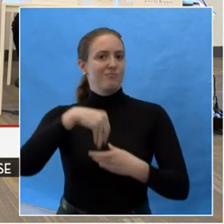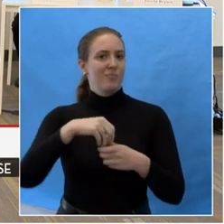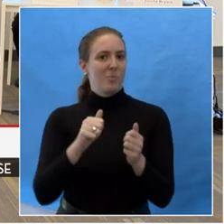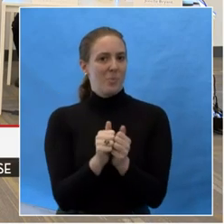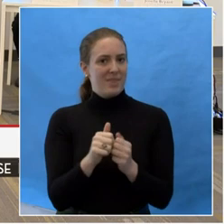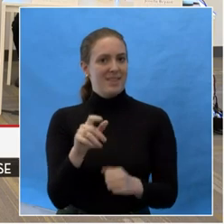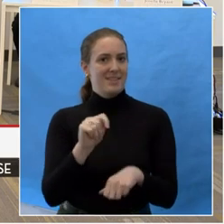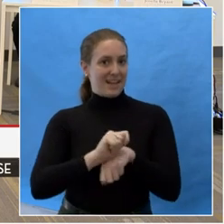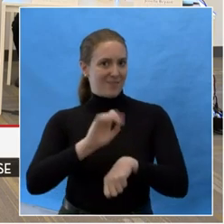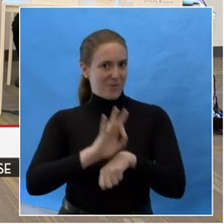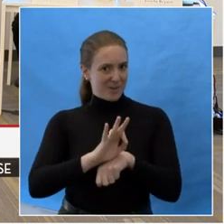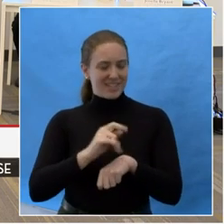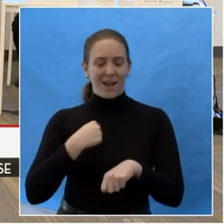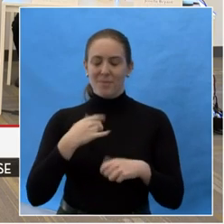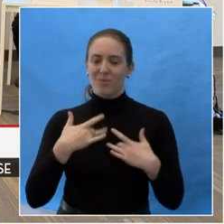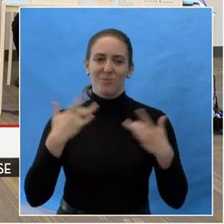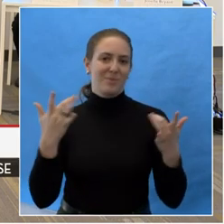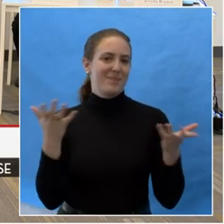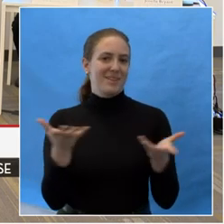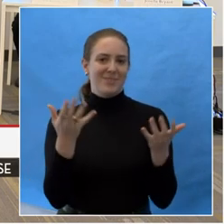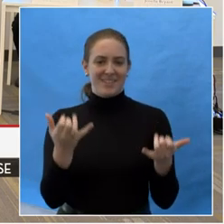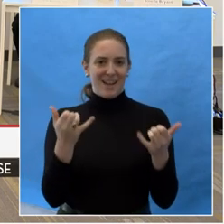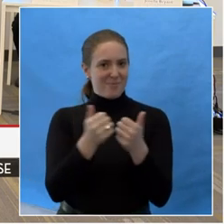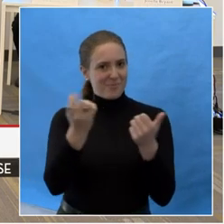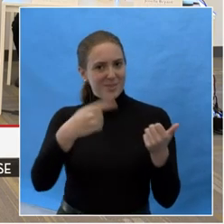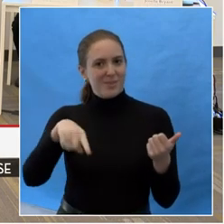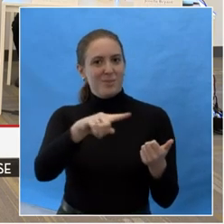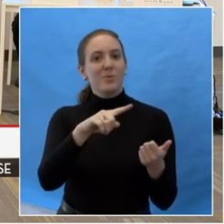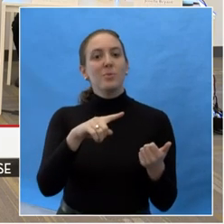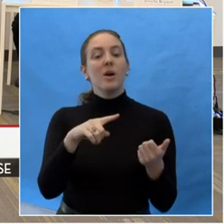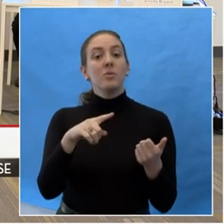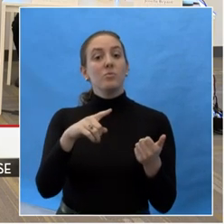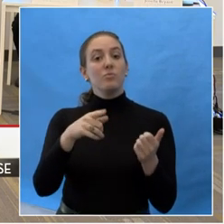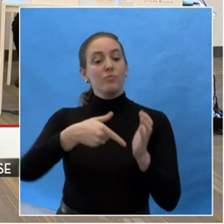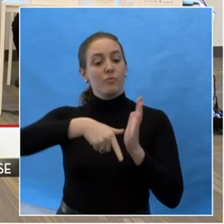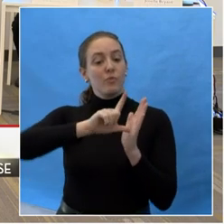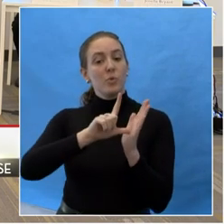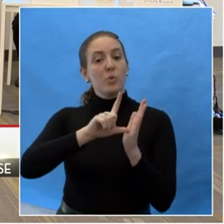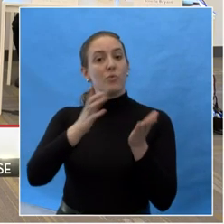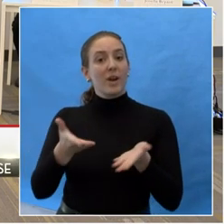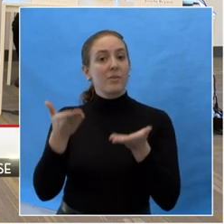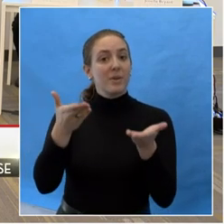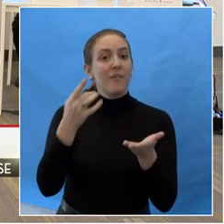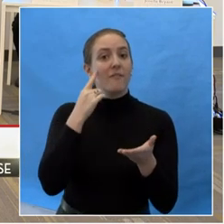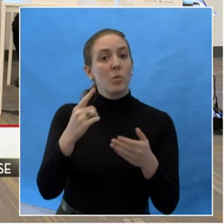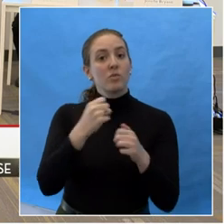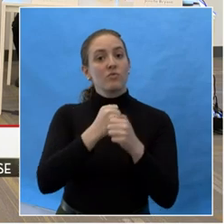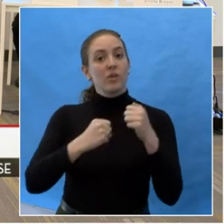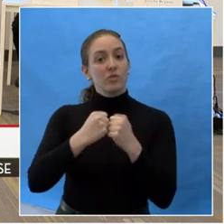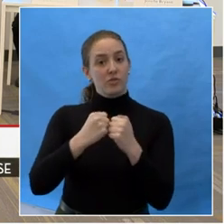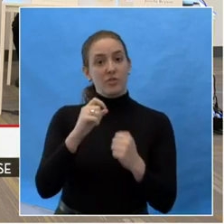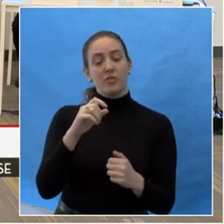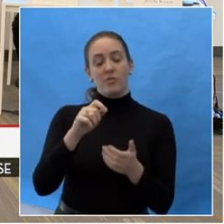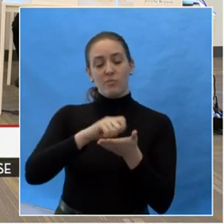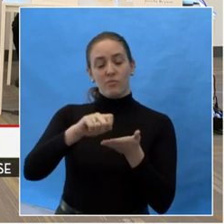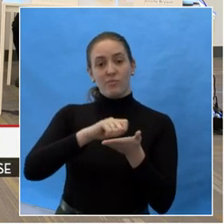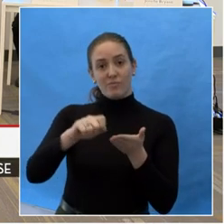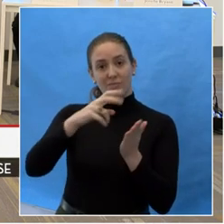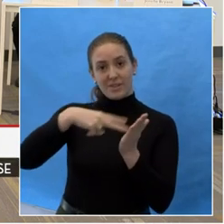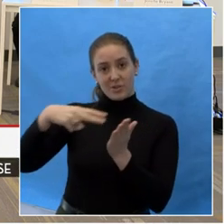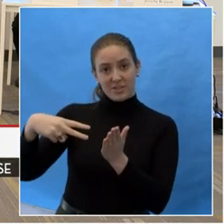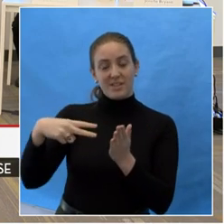and I am thrilled to be here with you today to review recommendations for structured literacy instruction in the District of